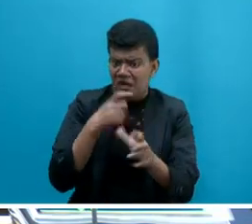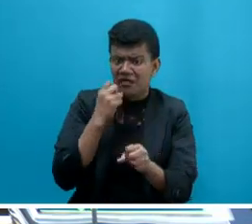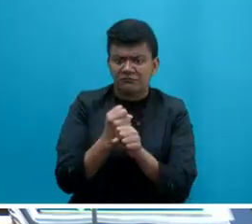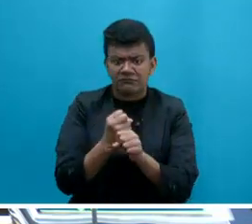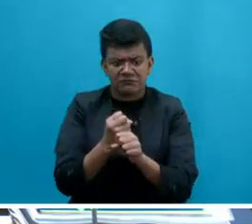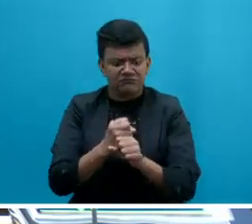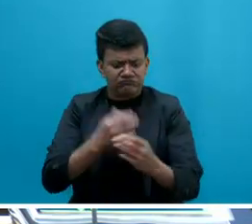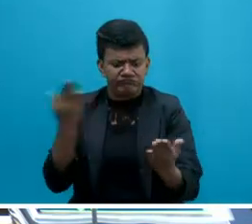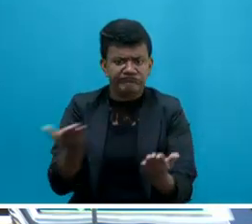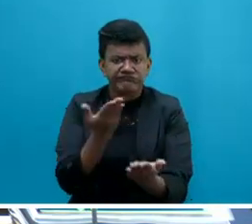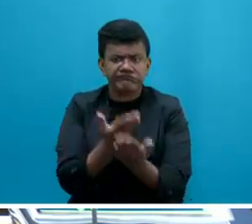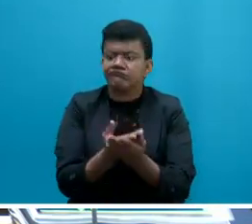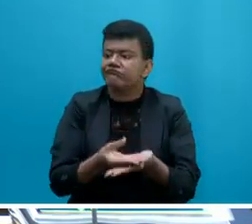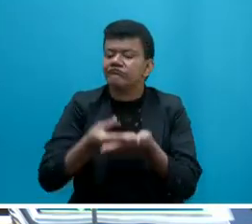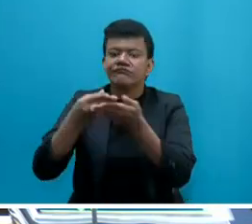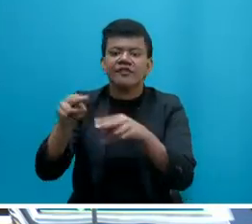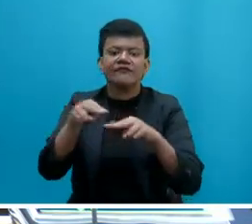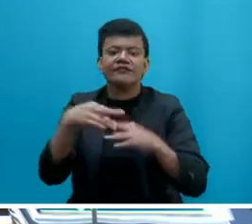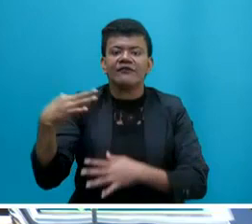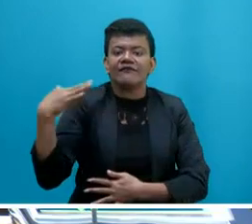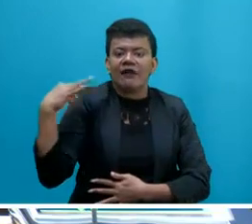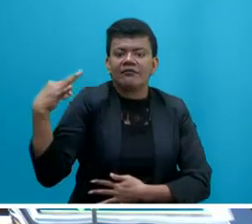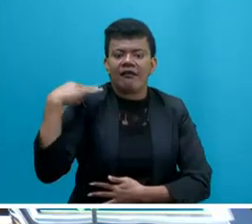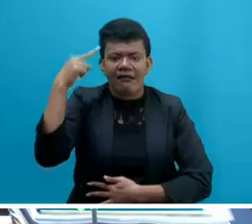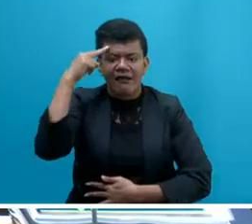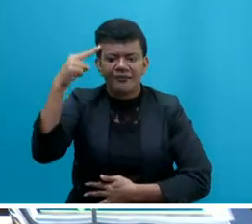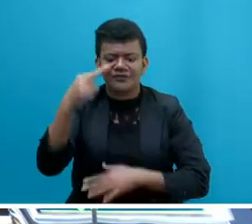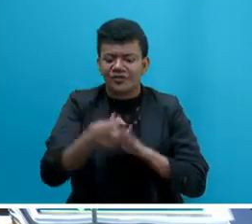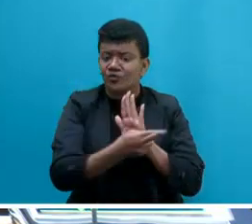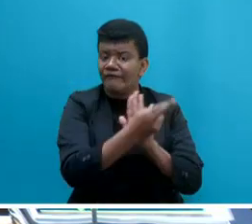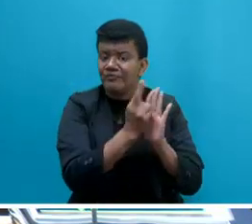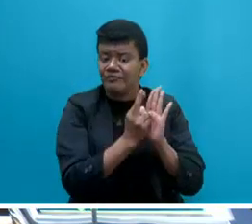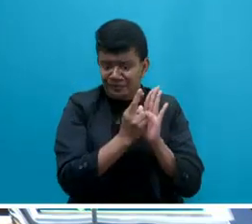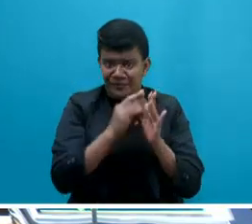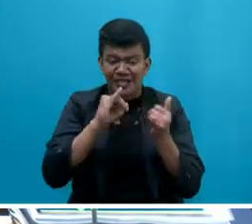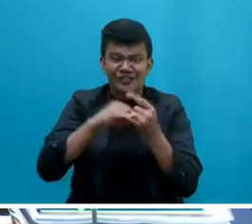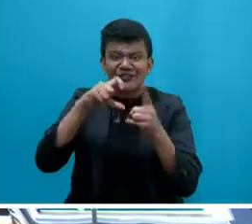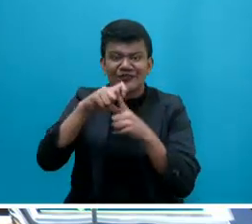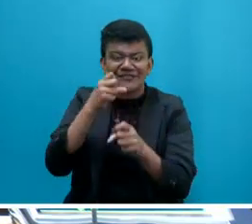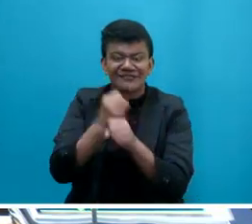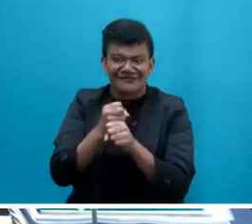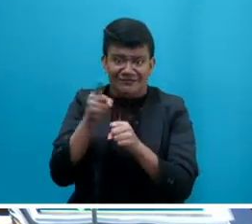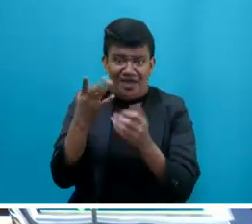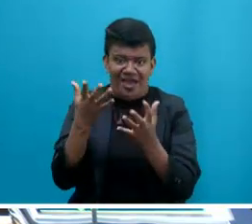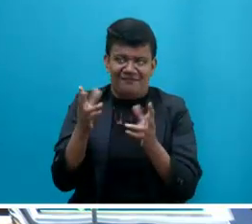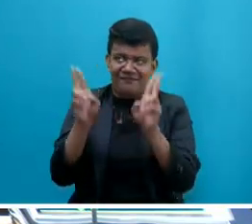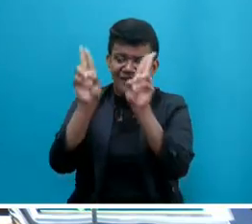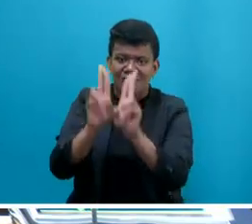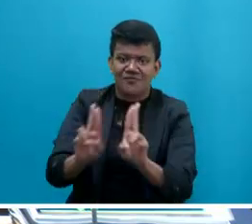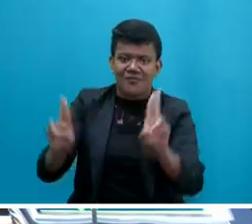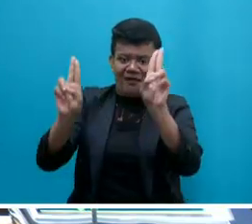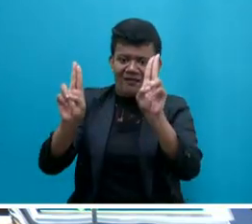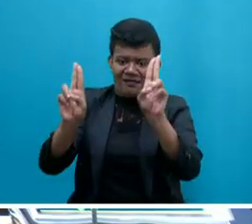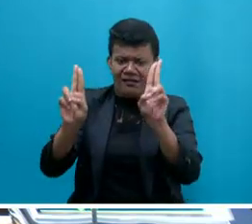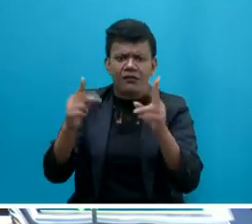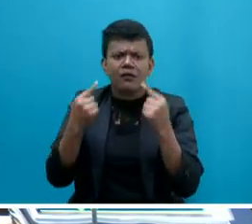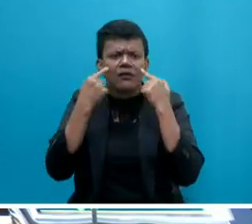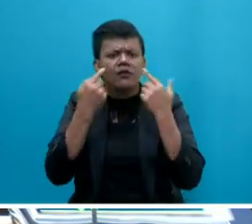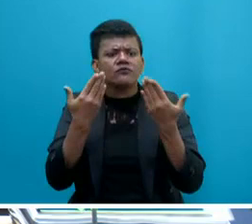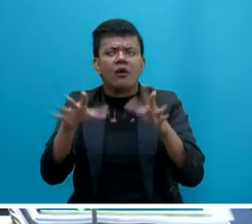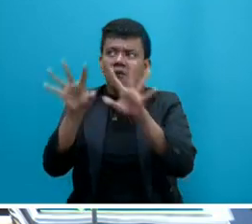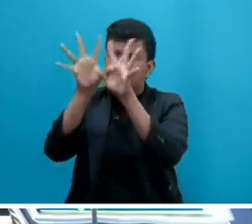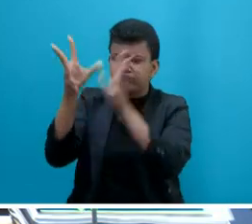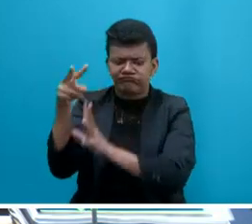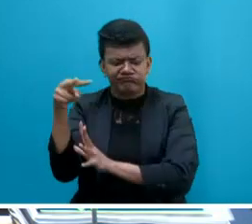national review of progress on the SDGs last year to the UN. We showed to the world that we are